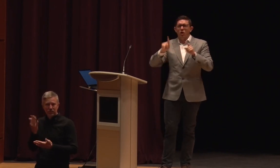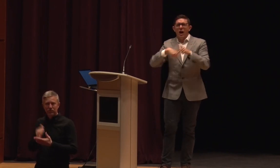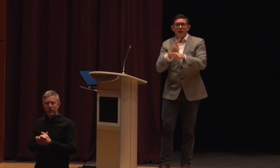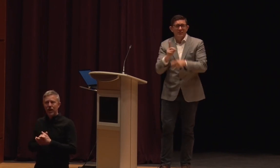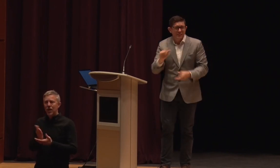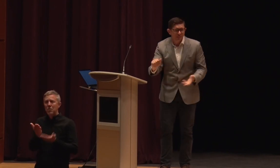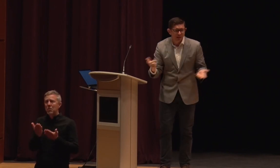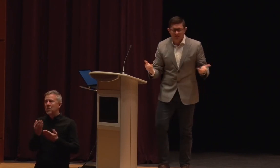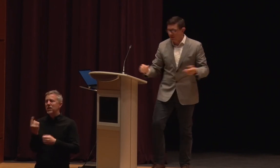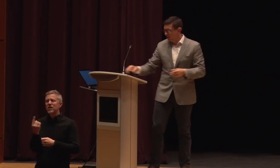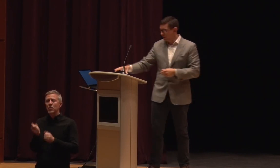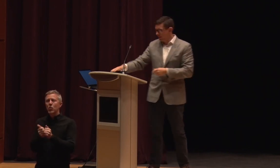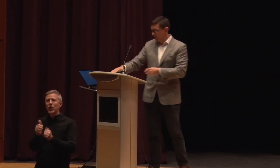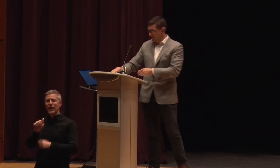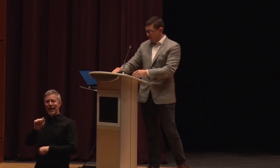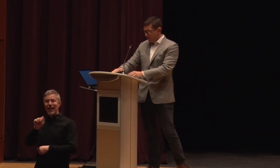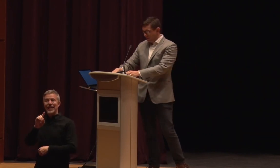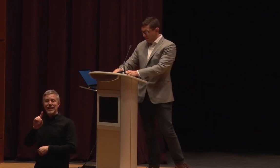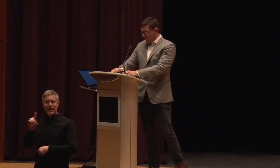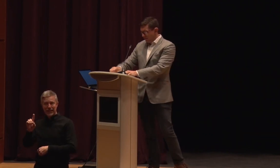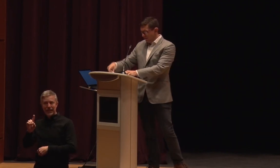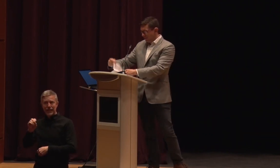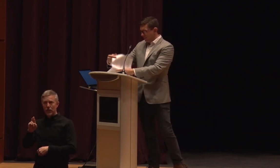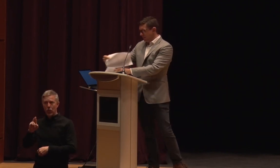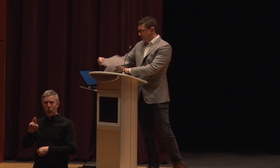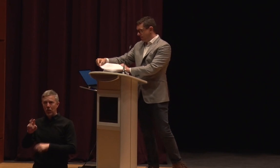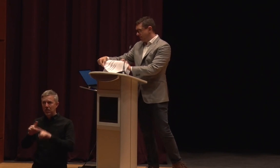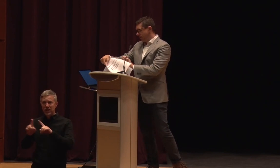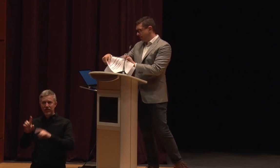ADD or other different kind of disability.